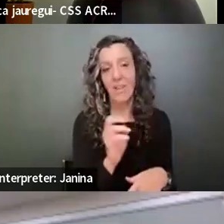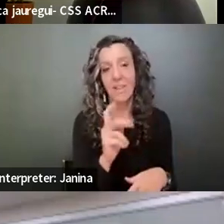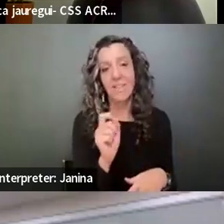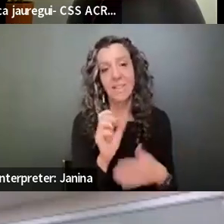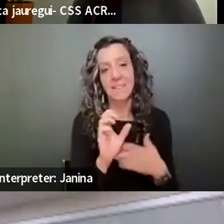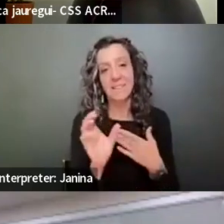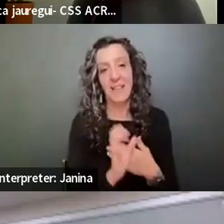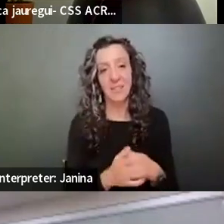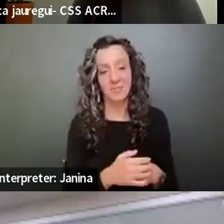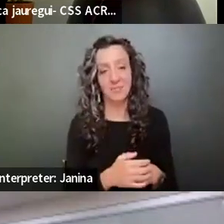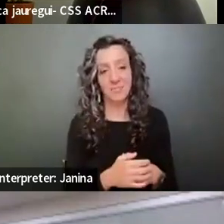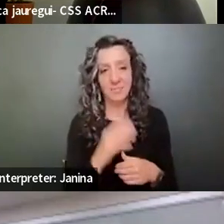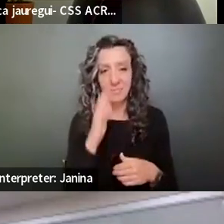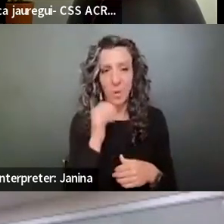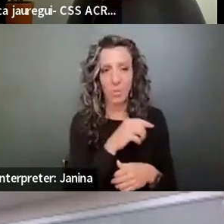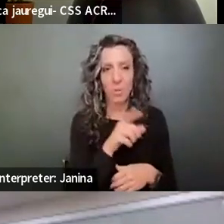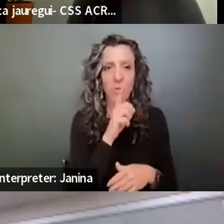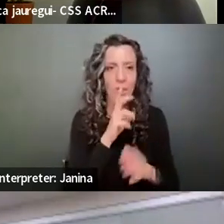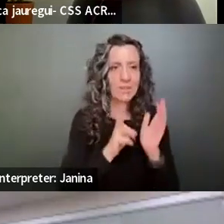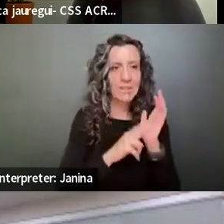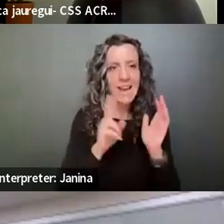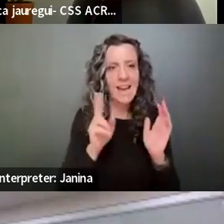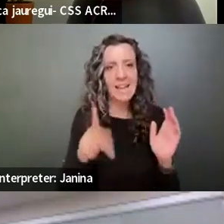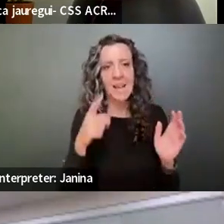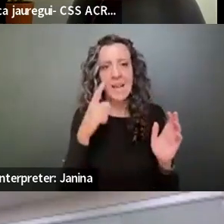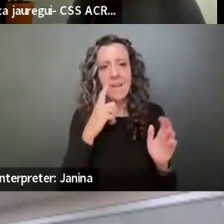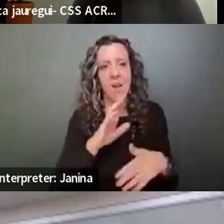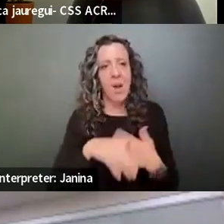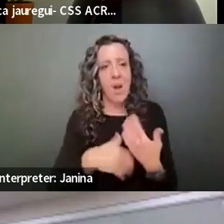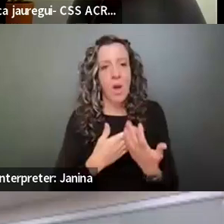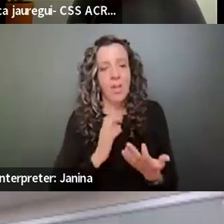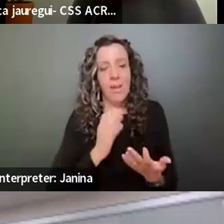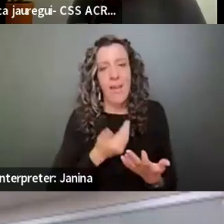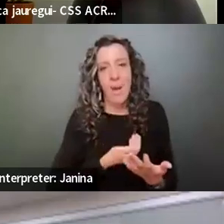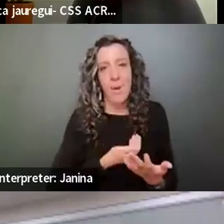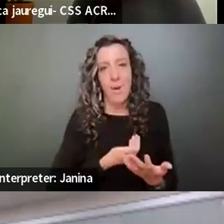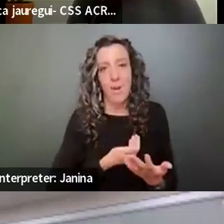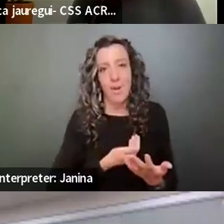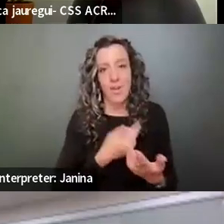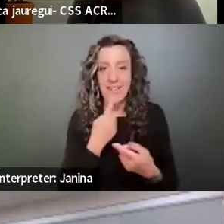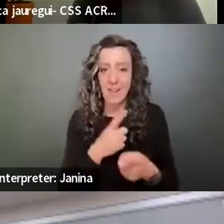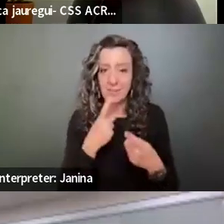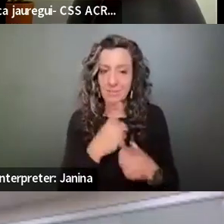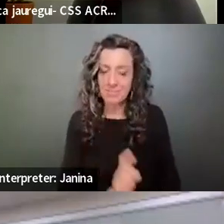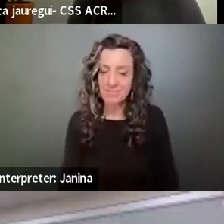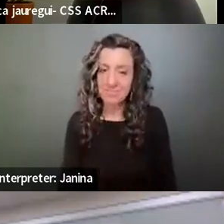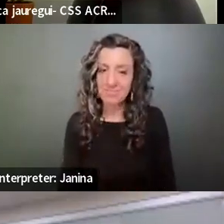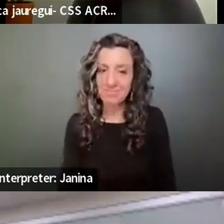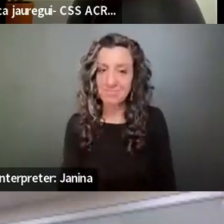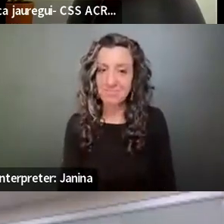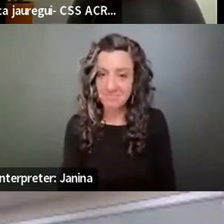hope you guys are also signed up for all of our announcements. So I will put